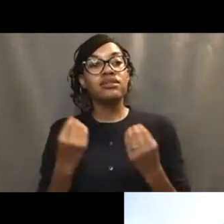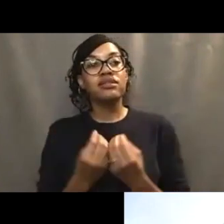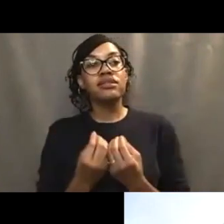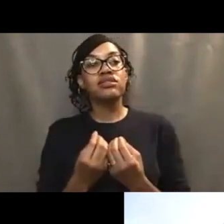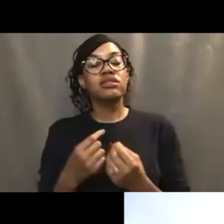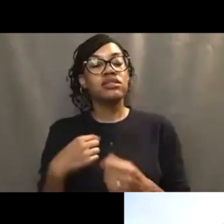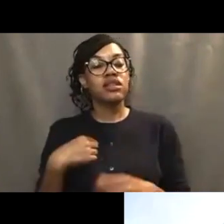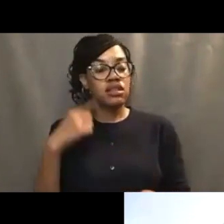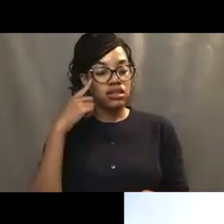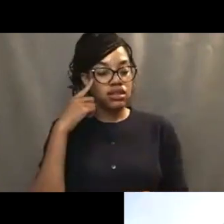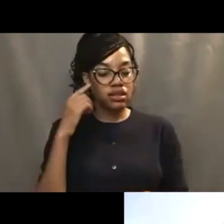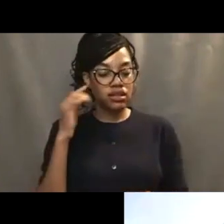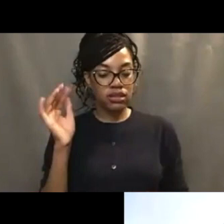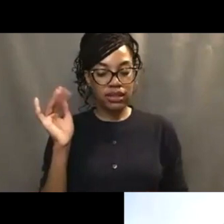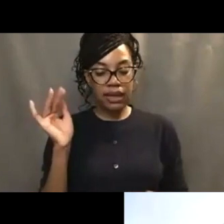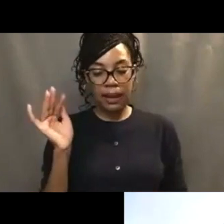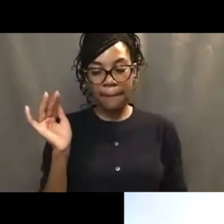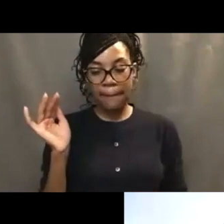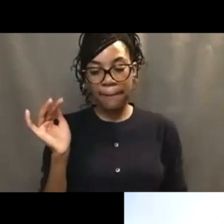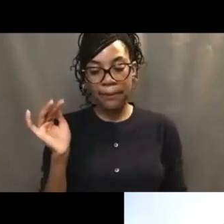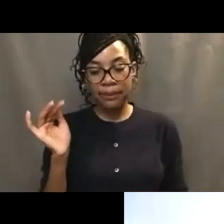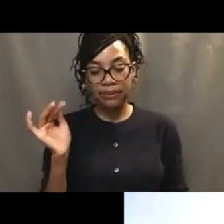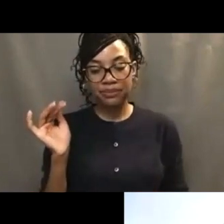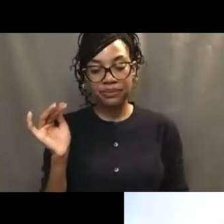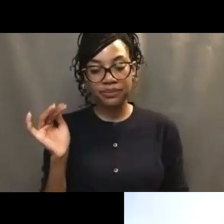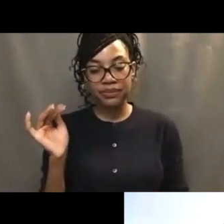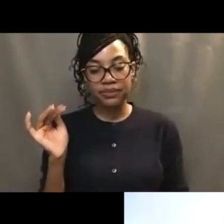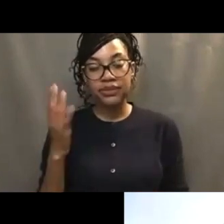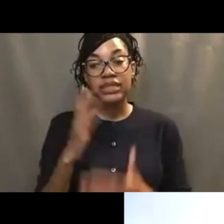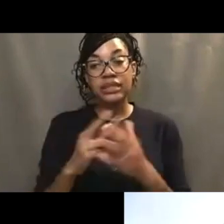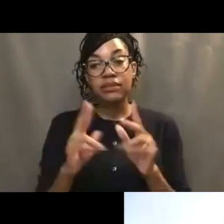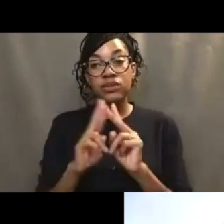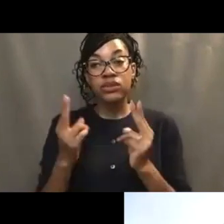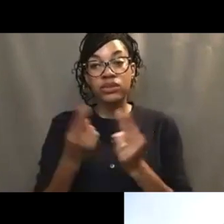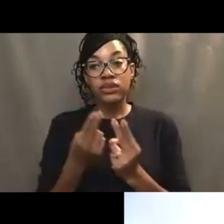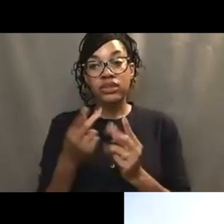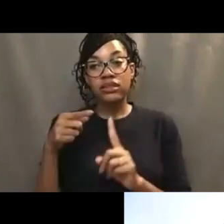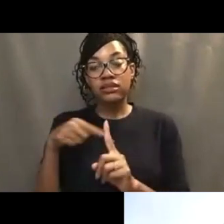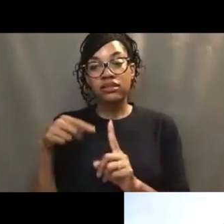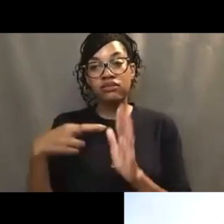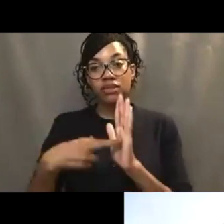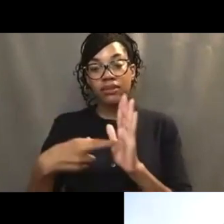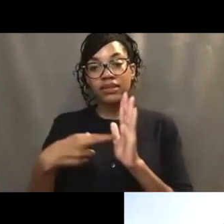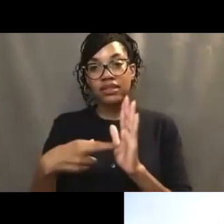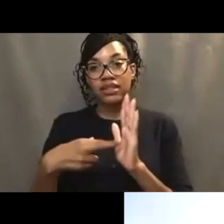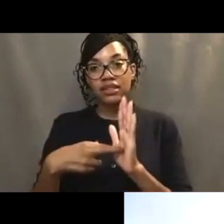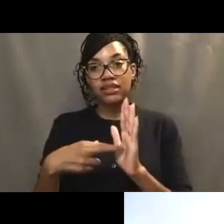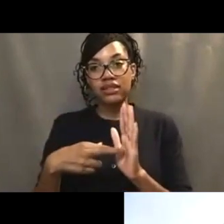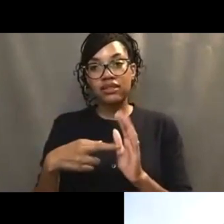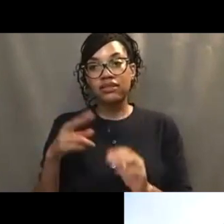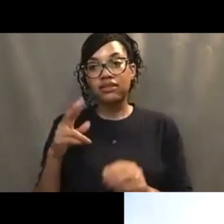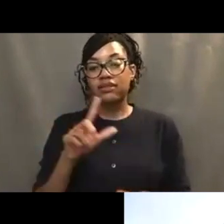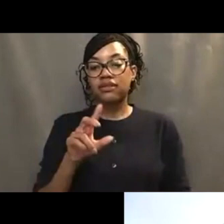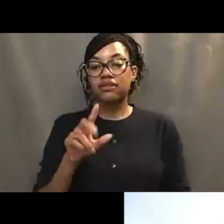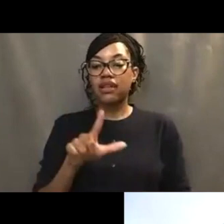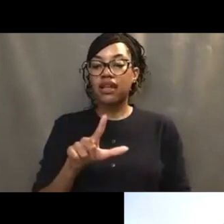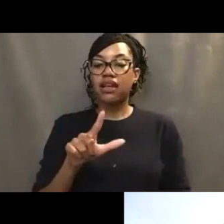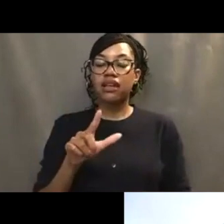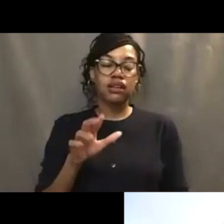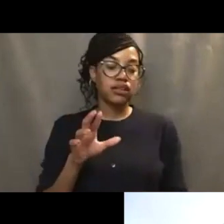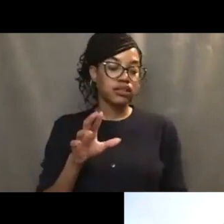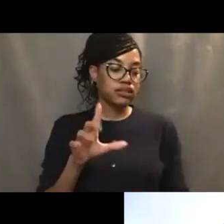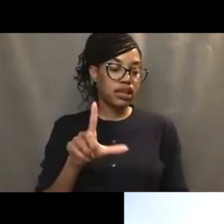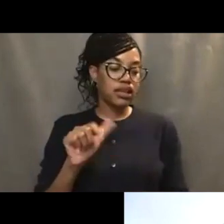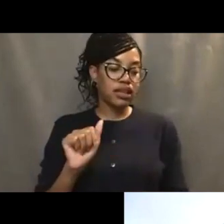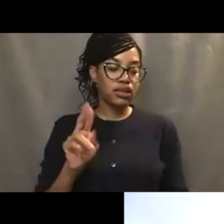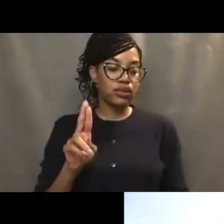believe organizations, some of the unions that are represented, that represent LAUSD workers,